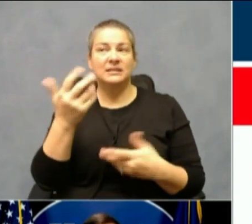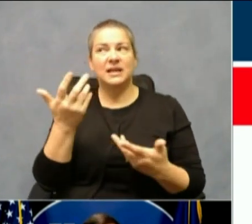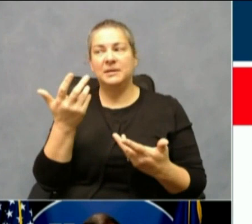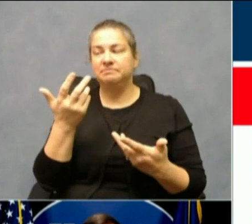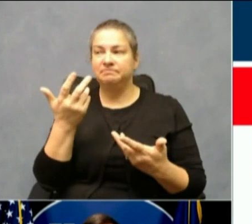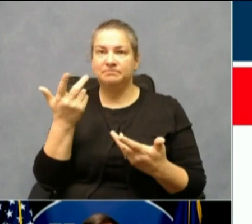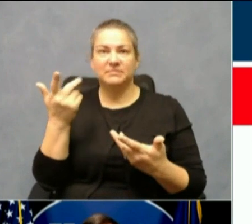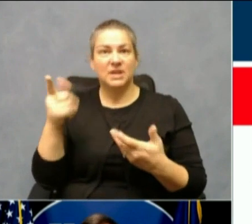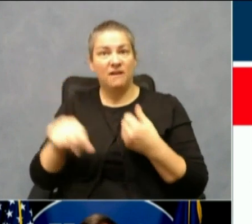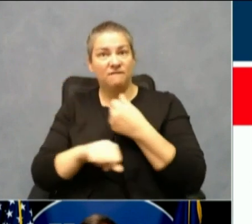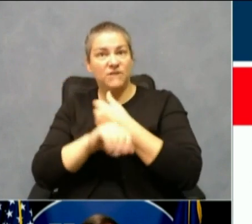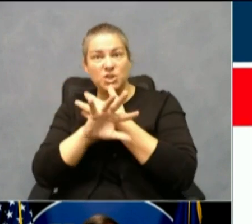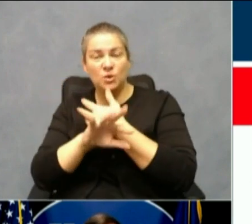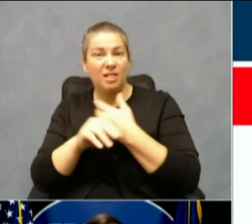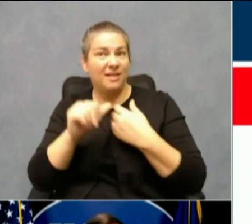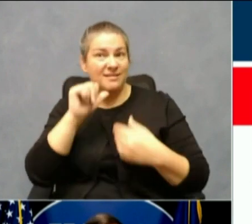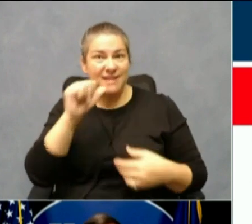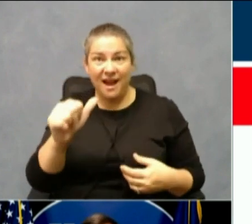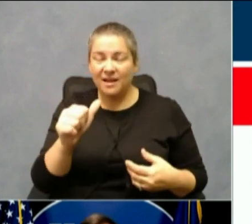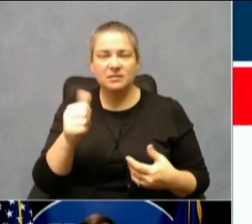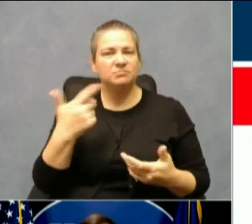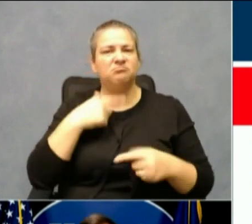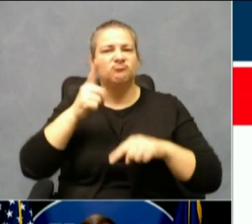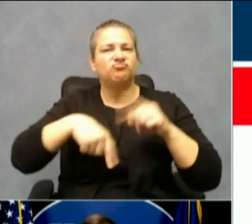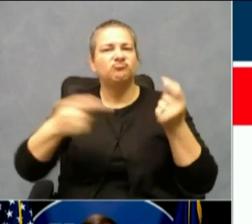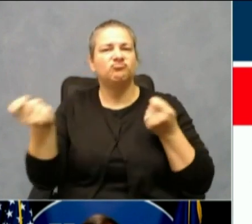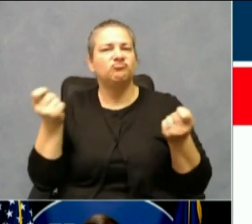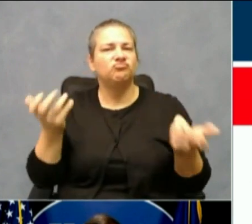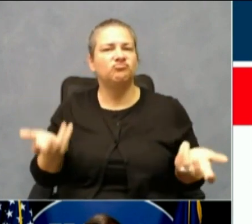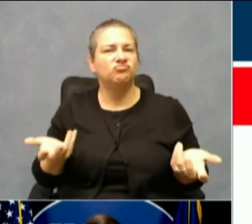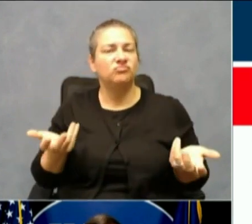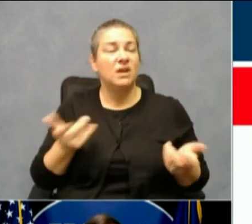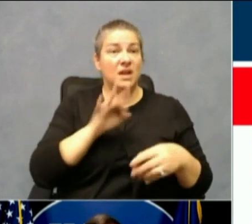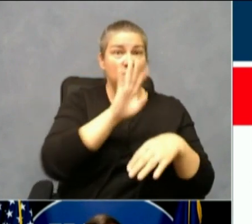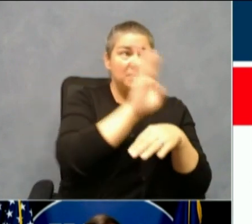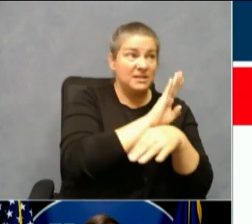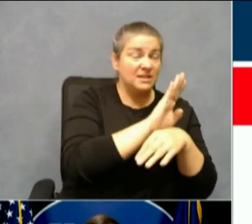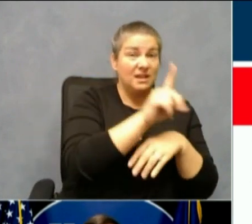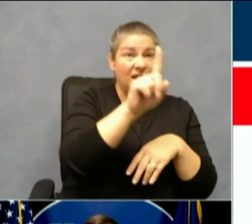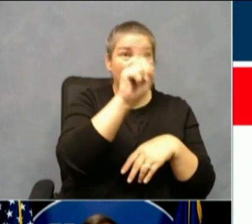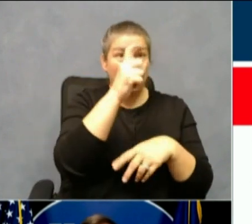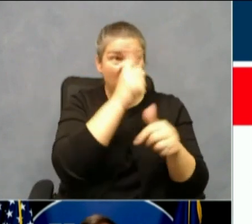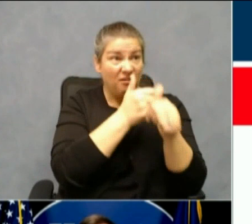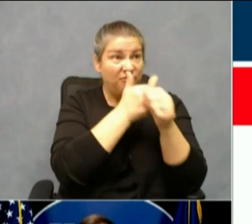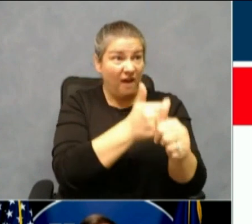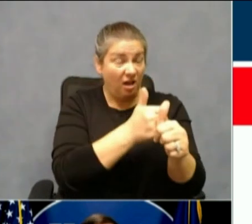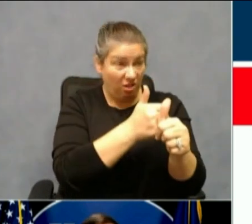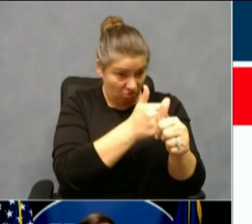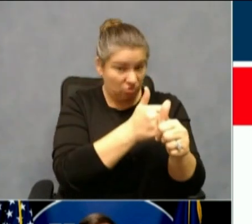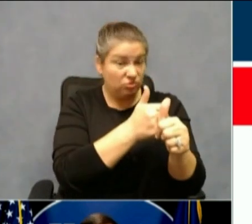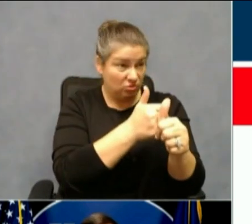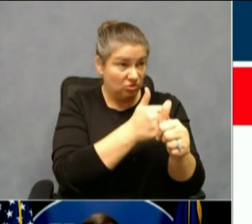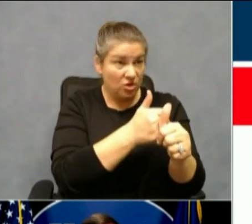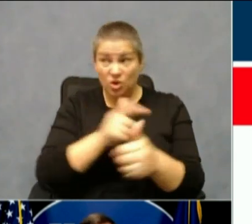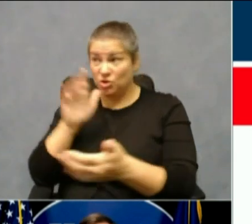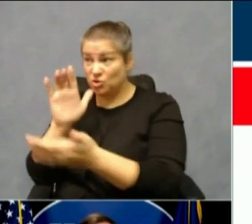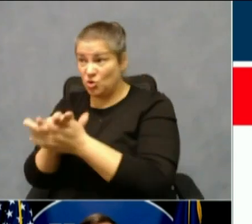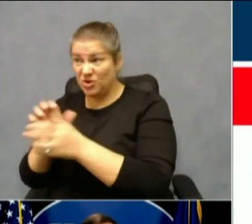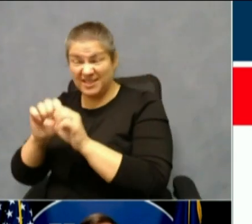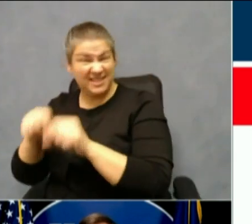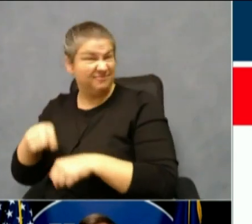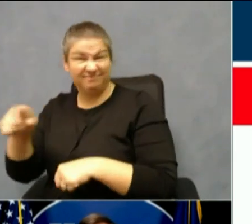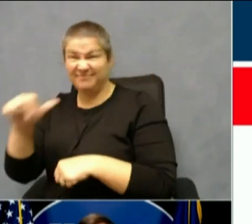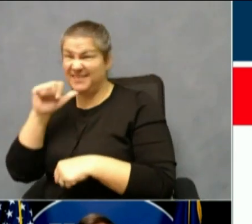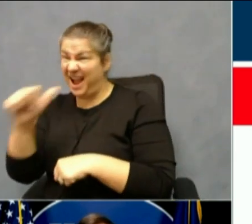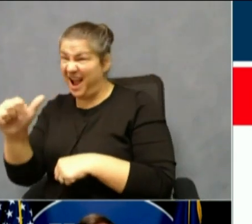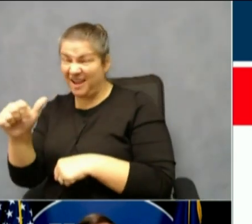cannot get it under control. If business and government is doing their part, but a school system isn't, and/or we're doing a lot of public events, we